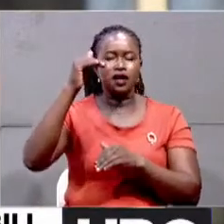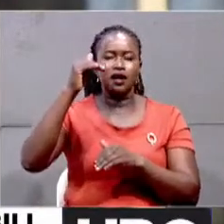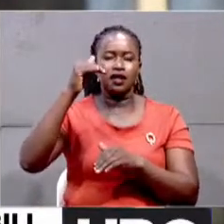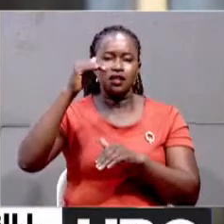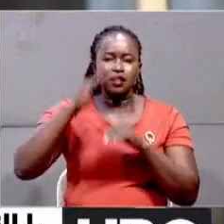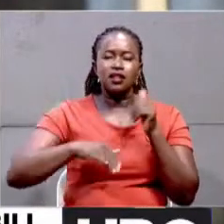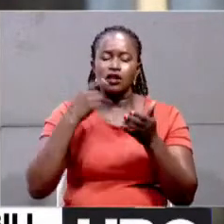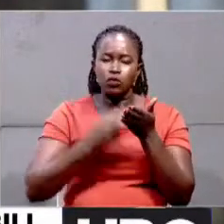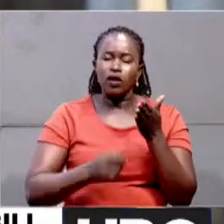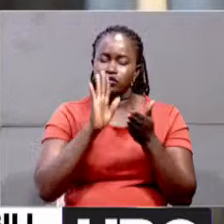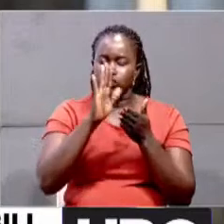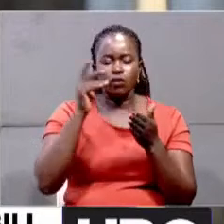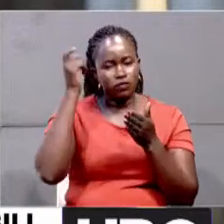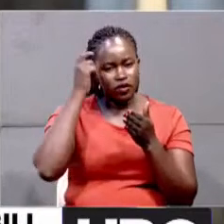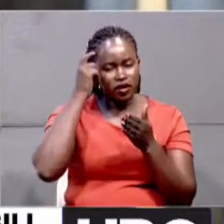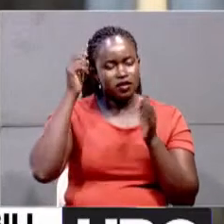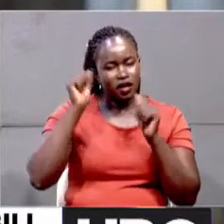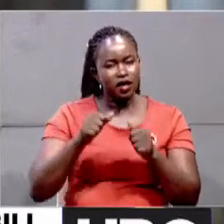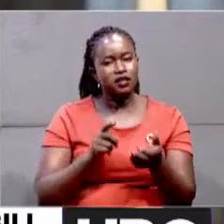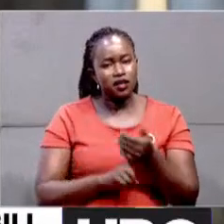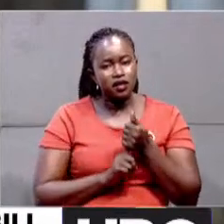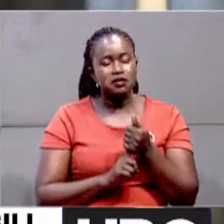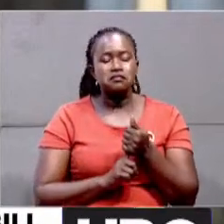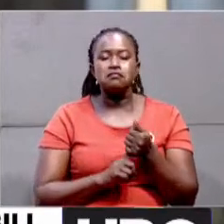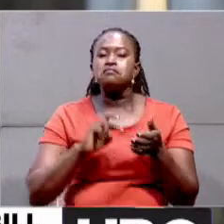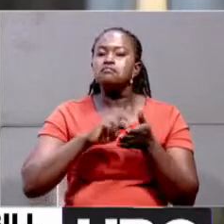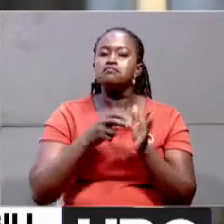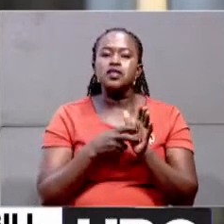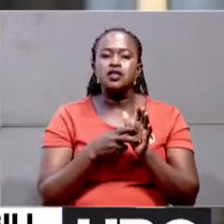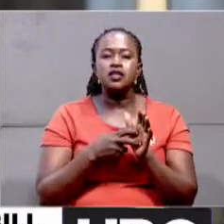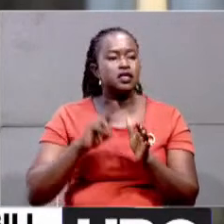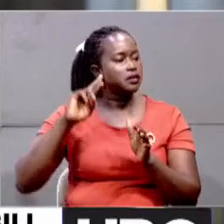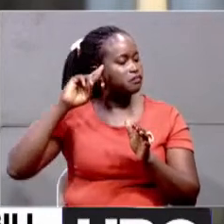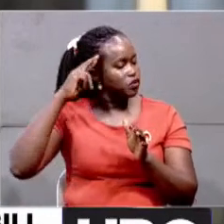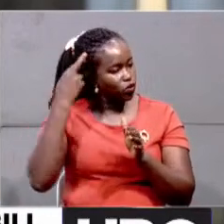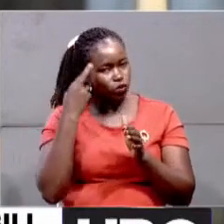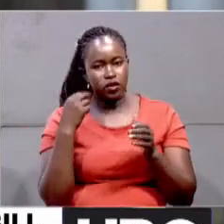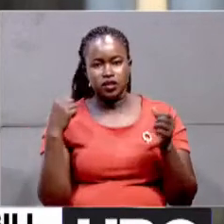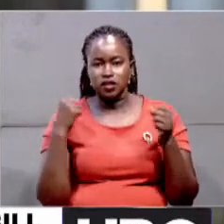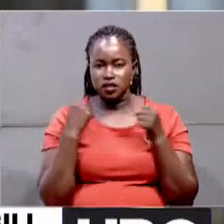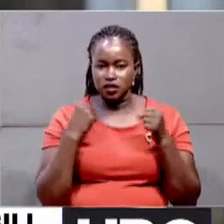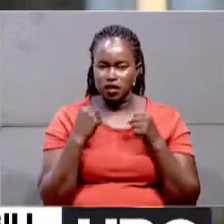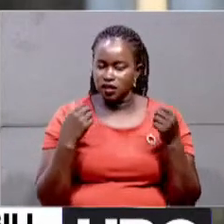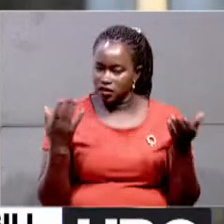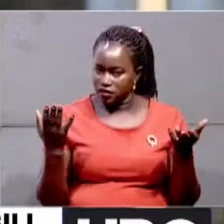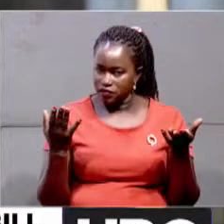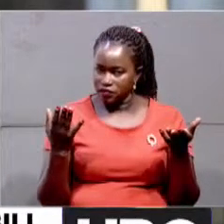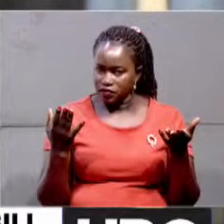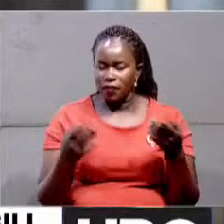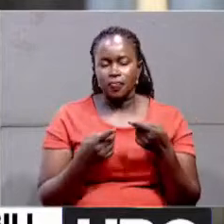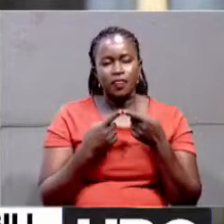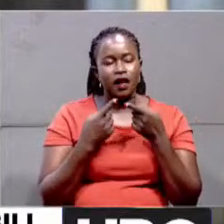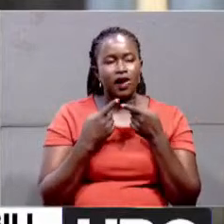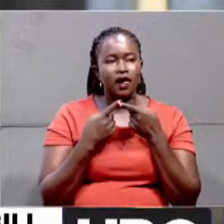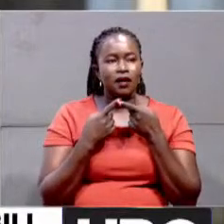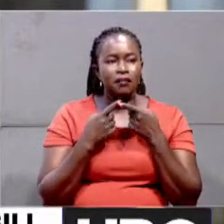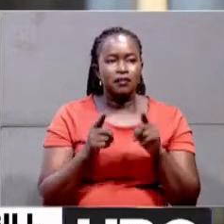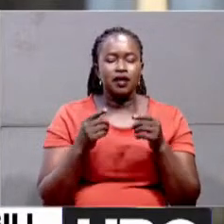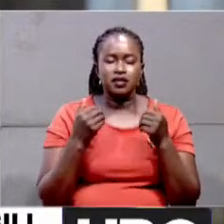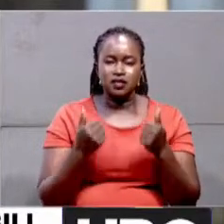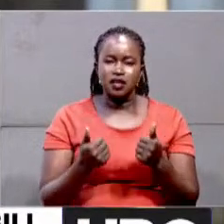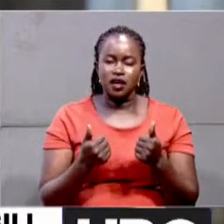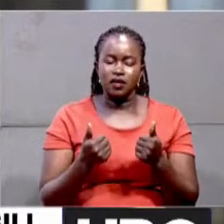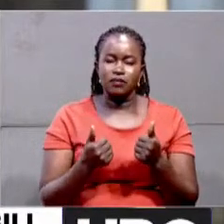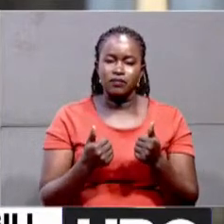the what your brain can get, you obviously run mentally sick. You go derailed. But let me narrow